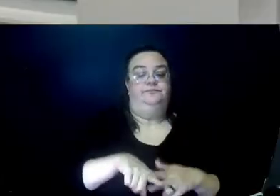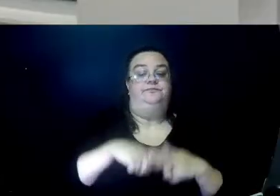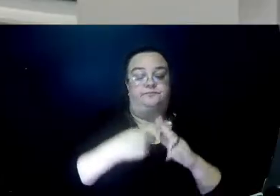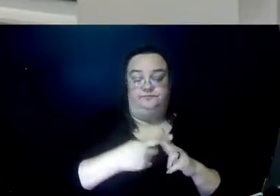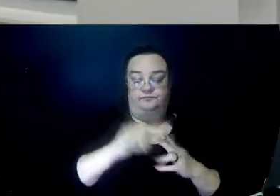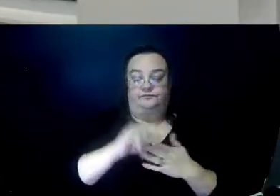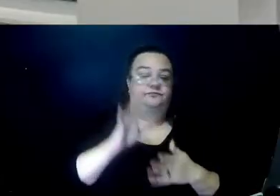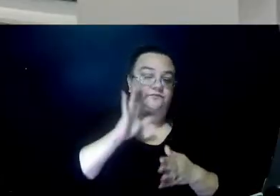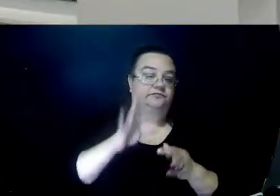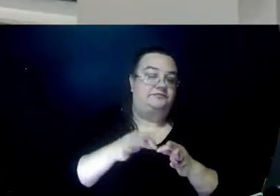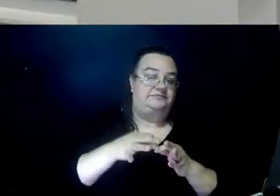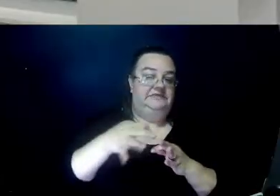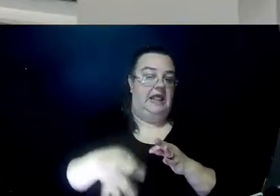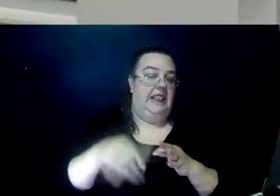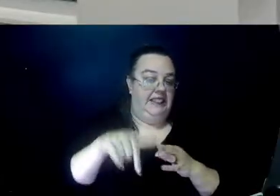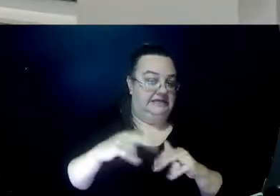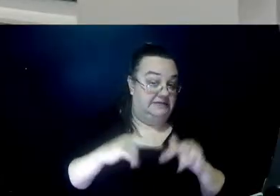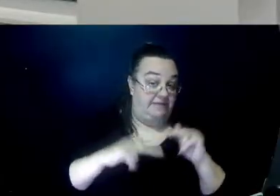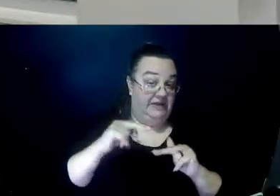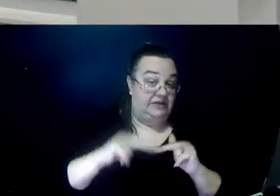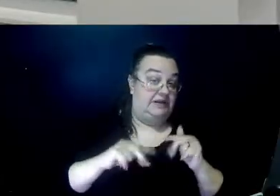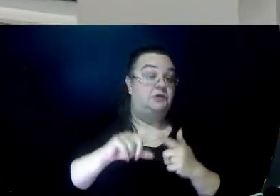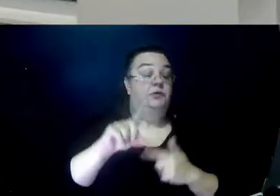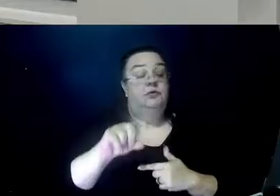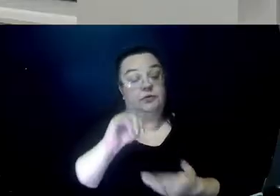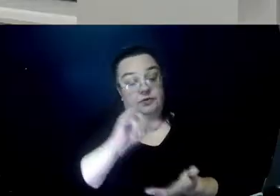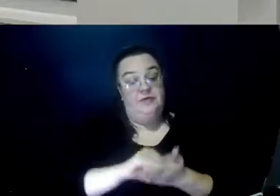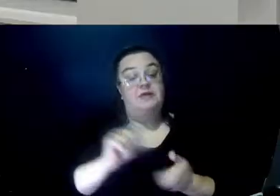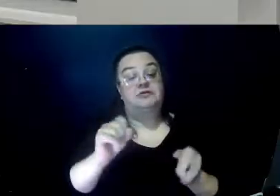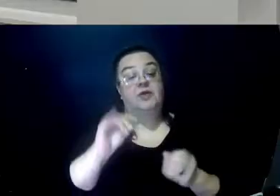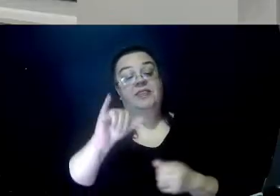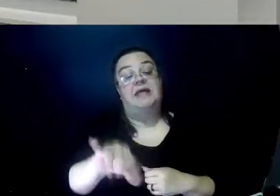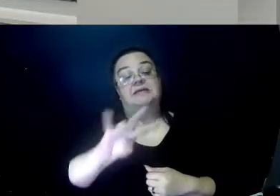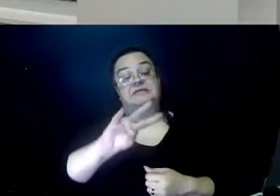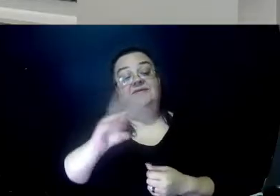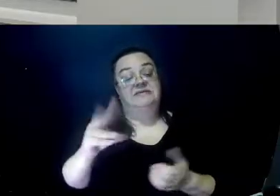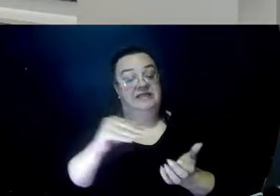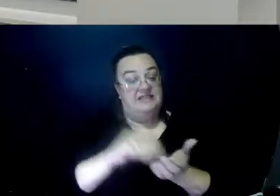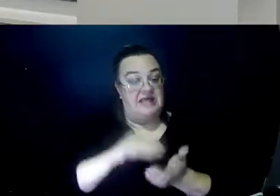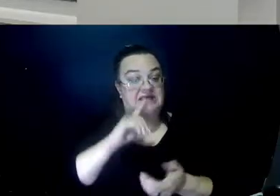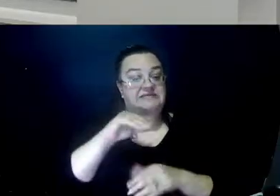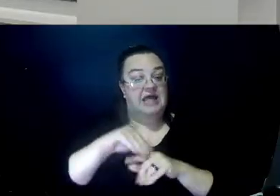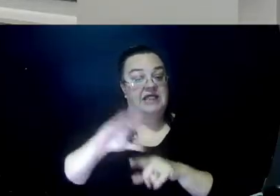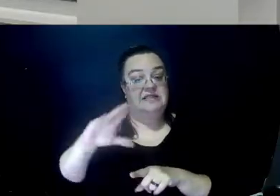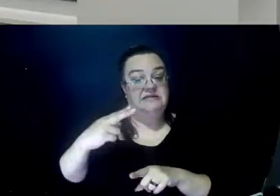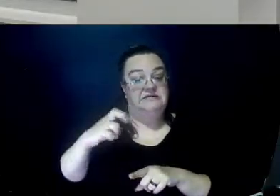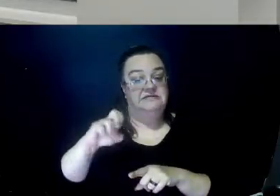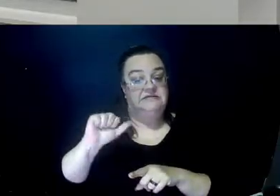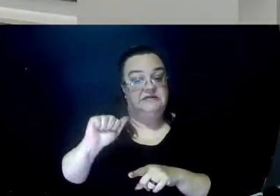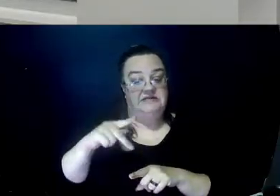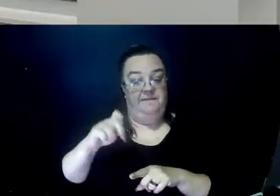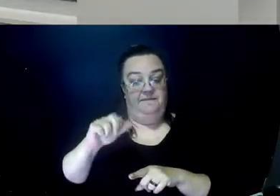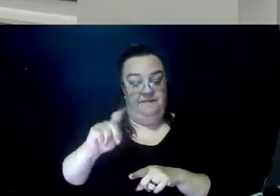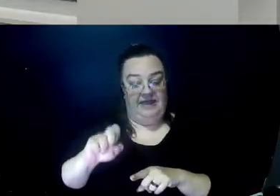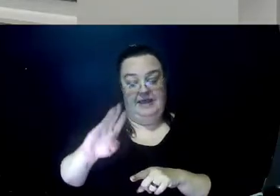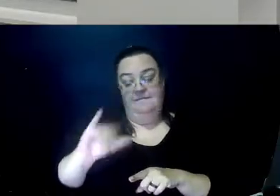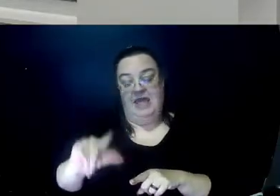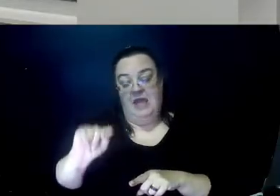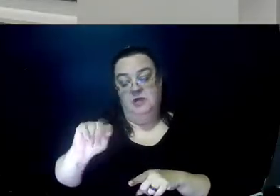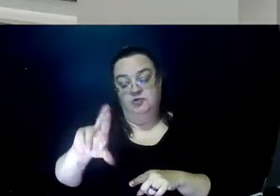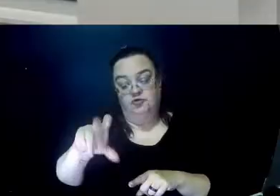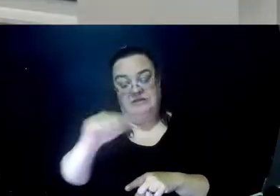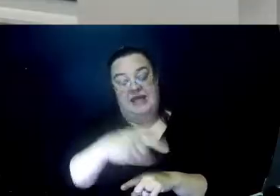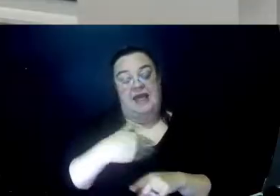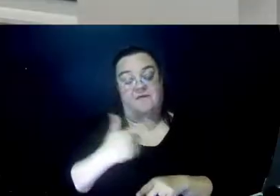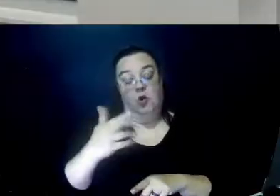this building to do that. So that $76,000 is at the Chesapeake Bay Trust. They have a grant out right